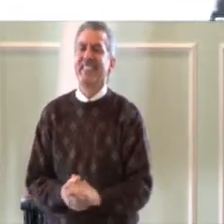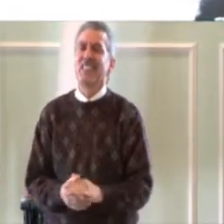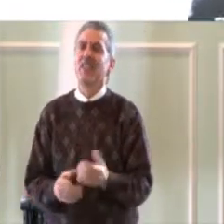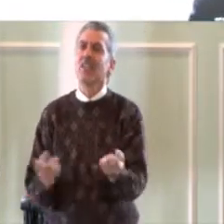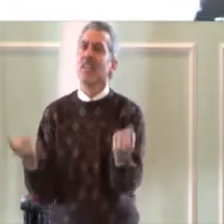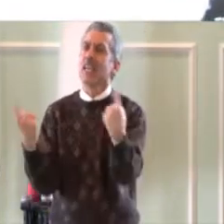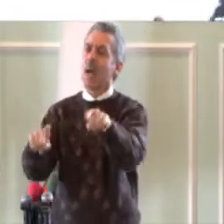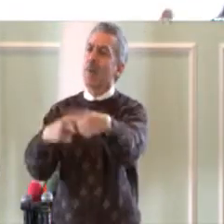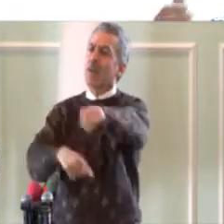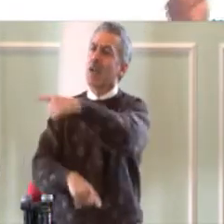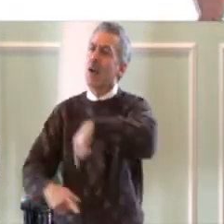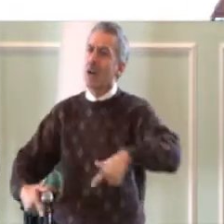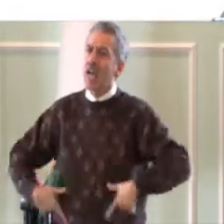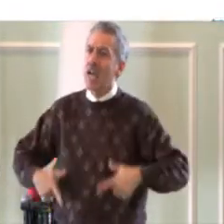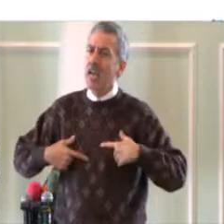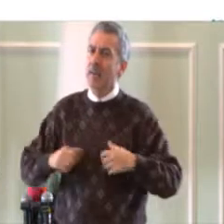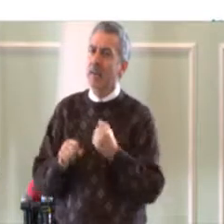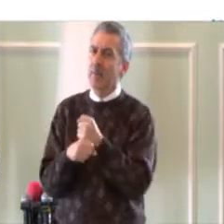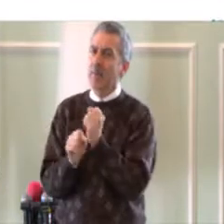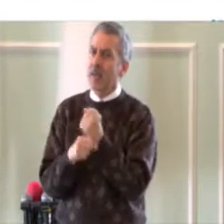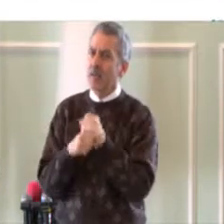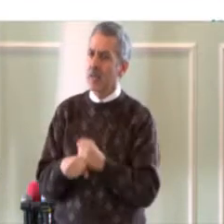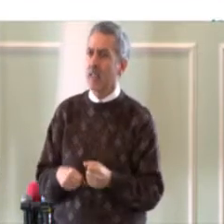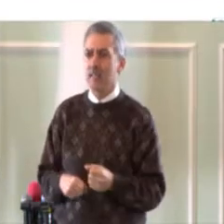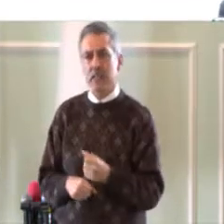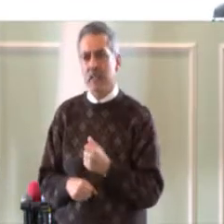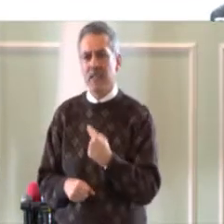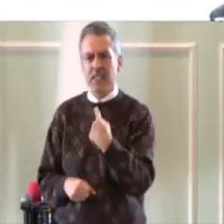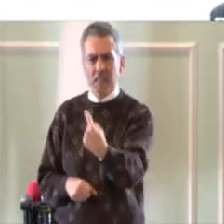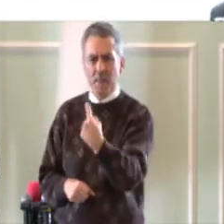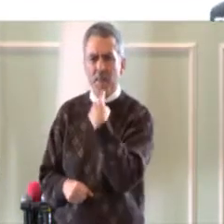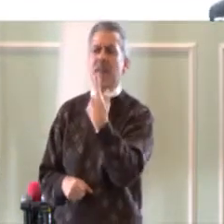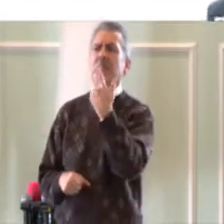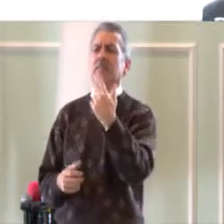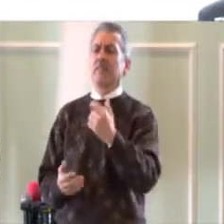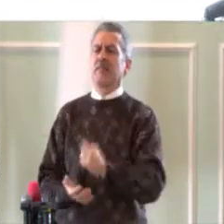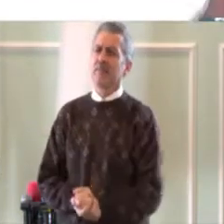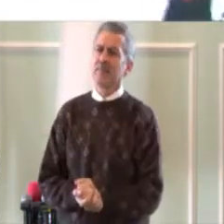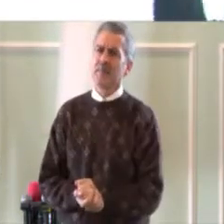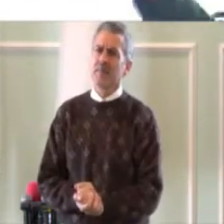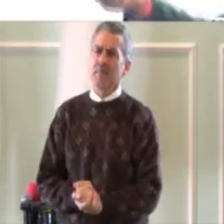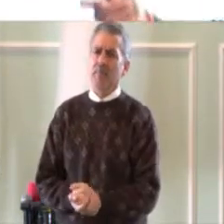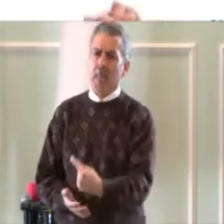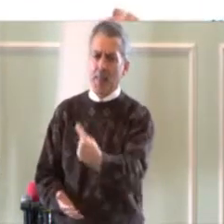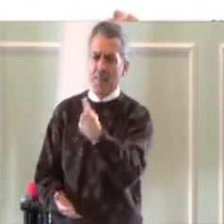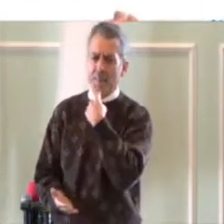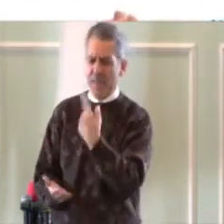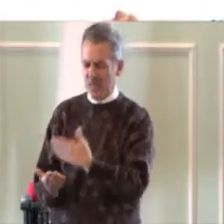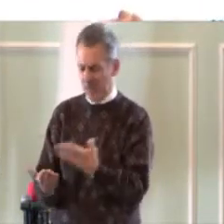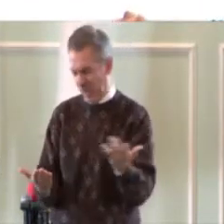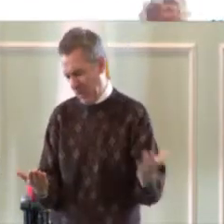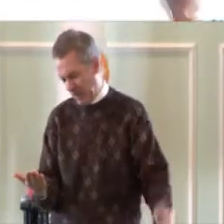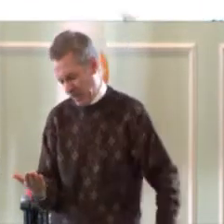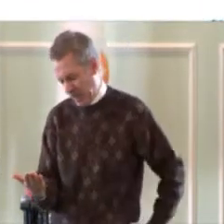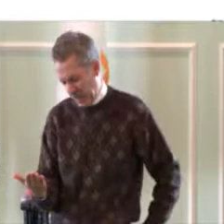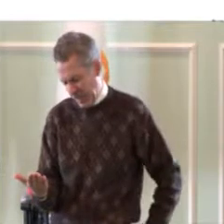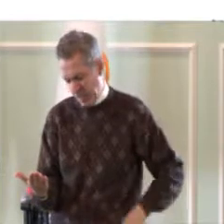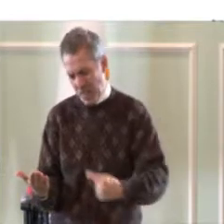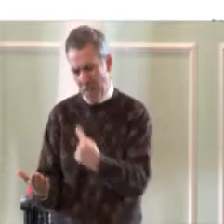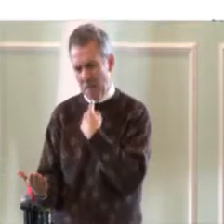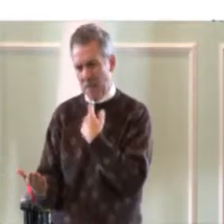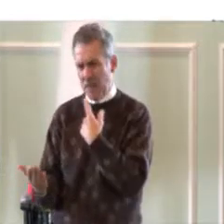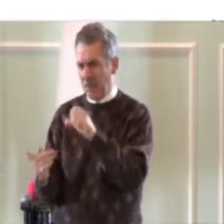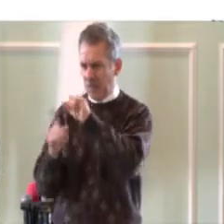life make us not better, but bitter. Bitter against someone or